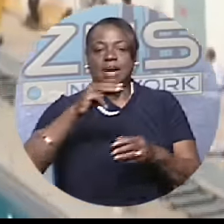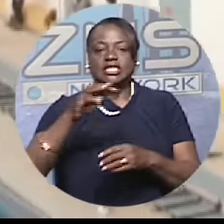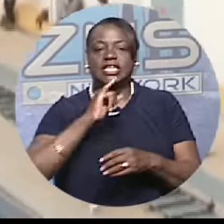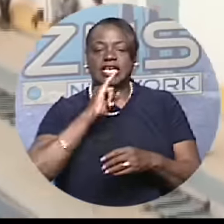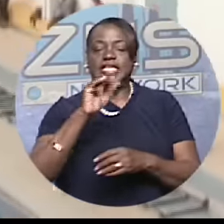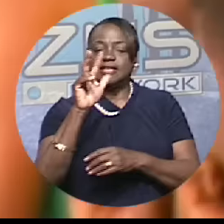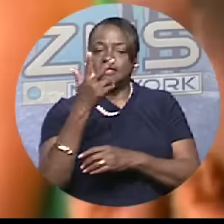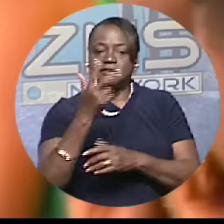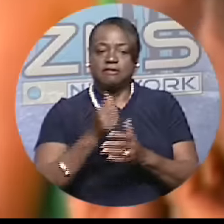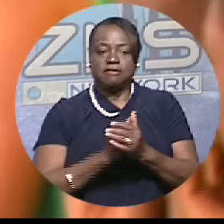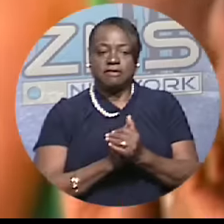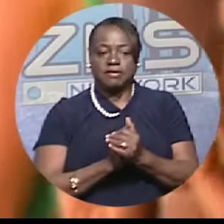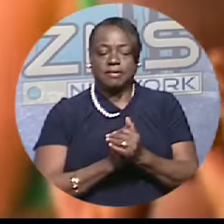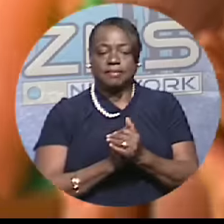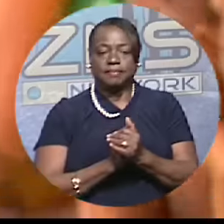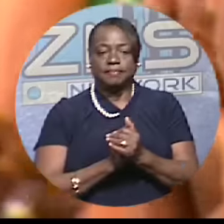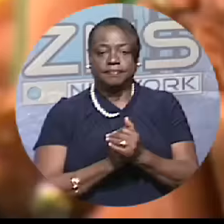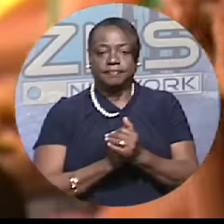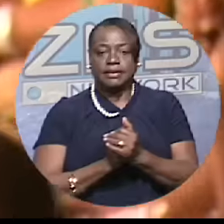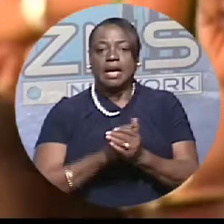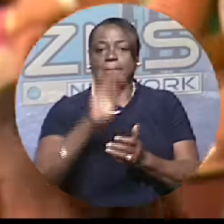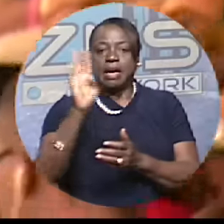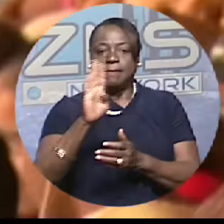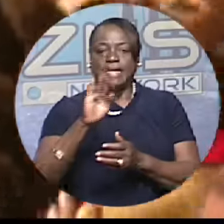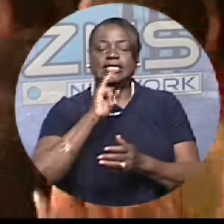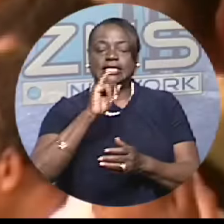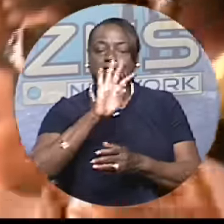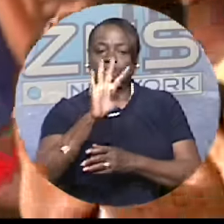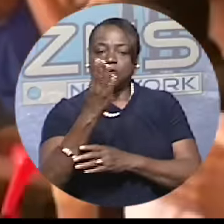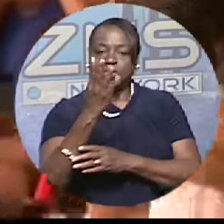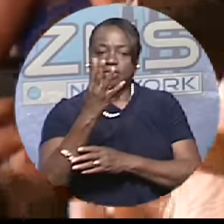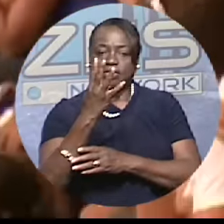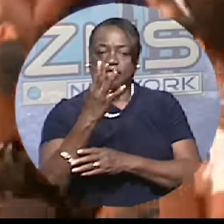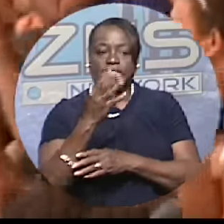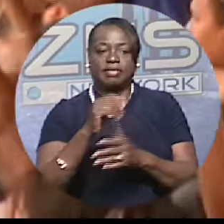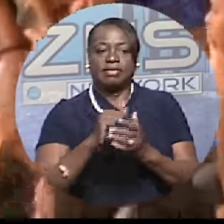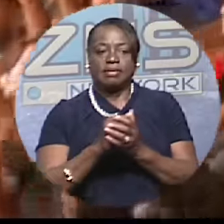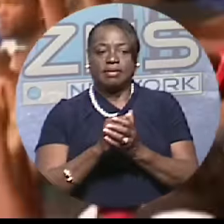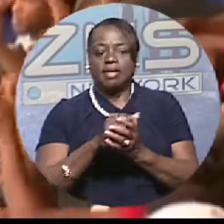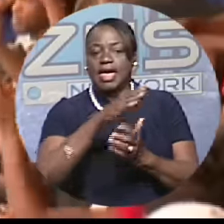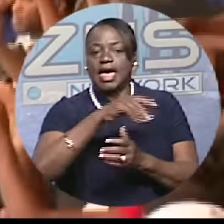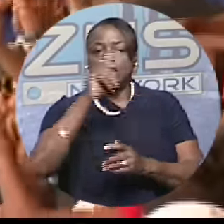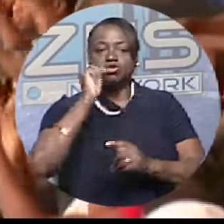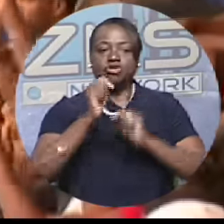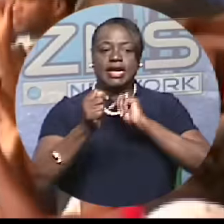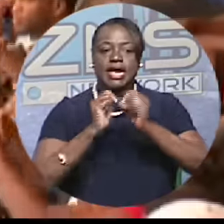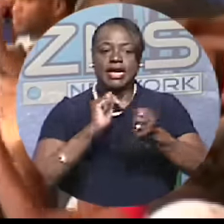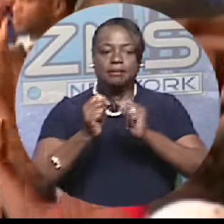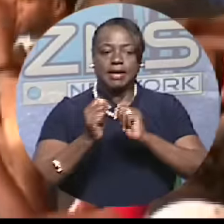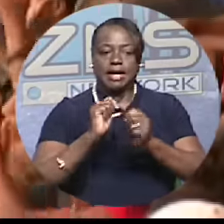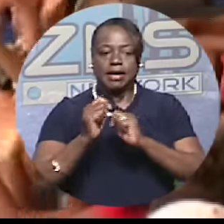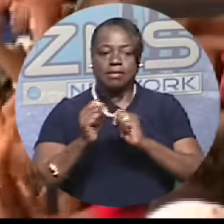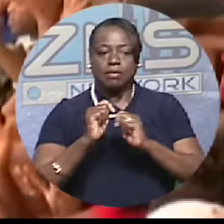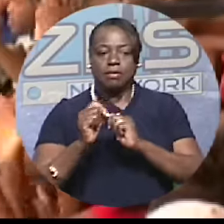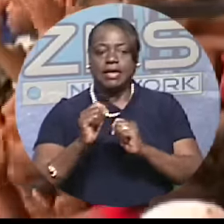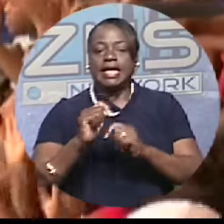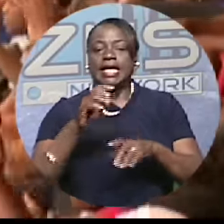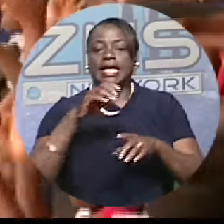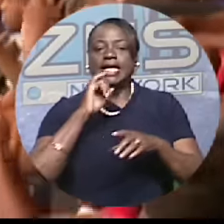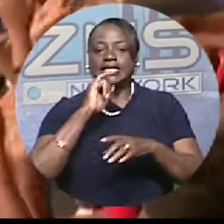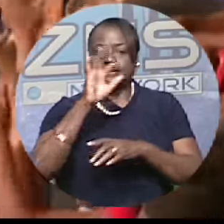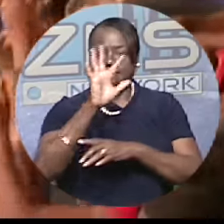with 425.5 points. Barbados fourth at 379.5 points. And Trinidad and Tobago rounds out the top five